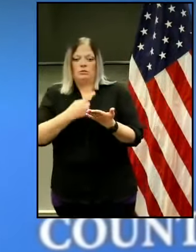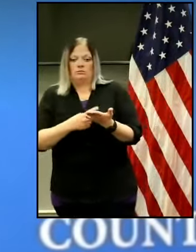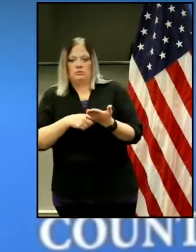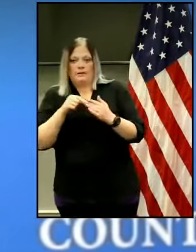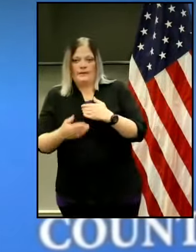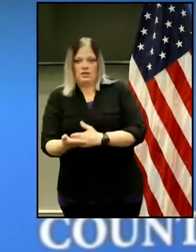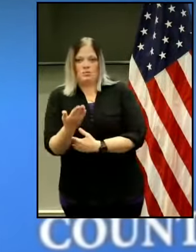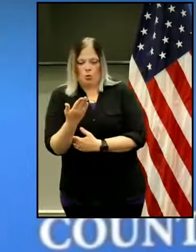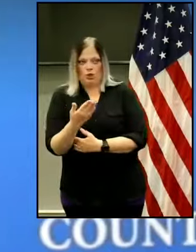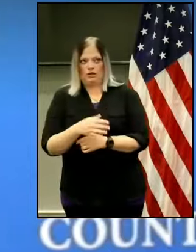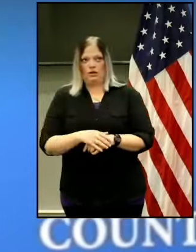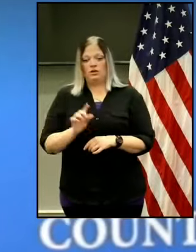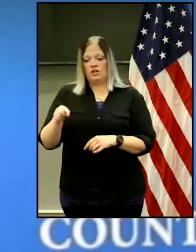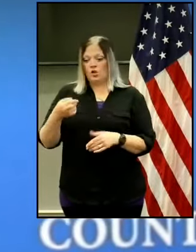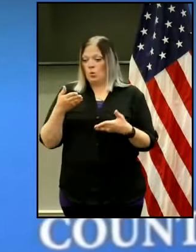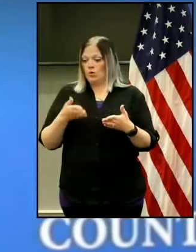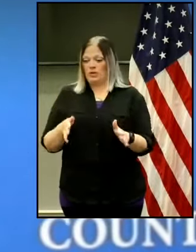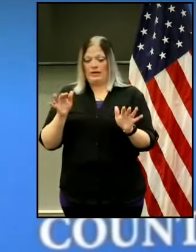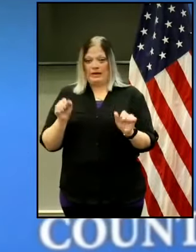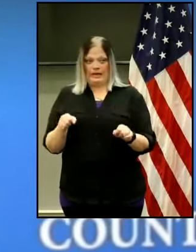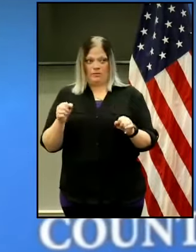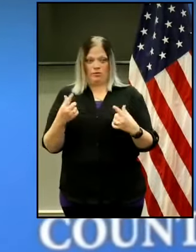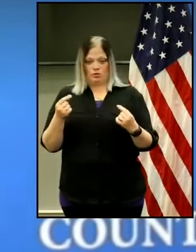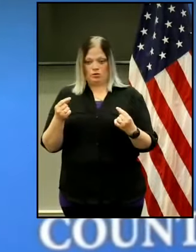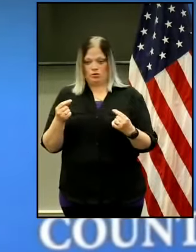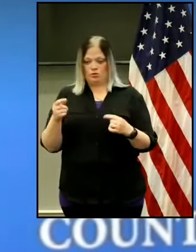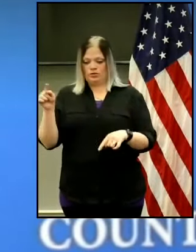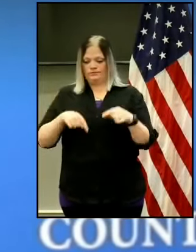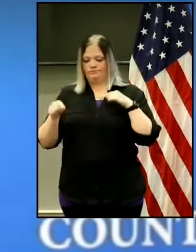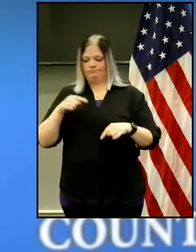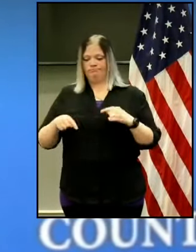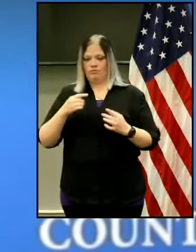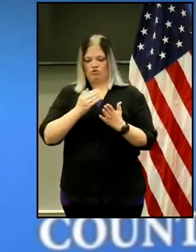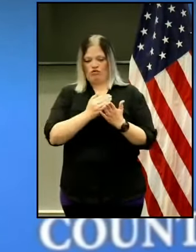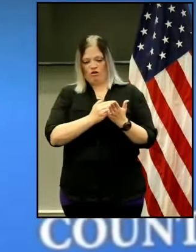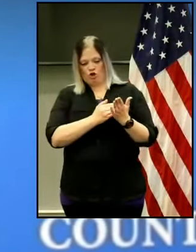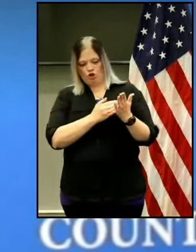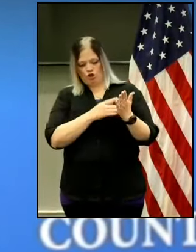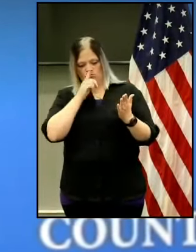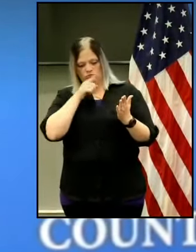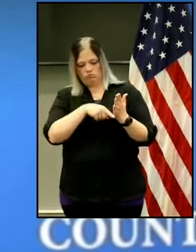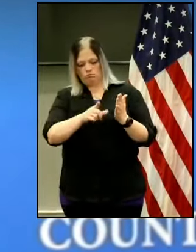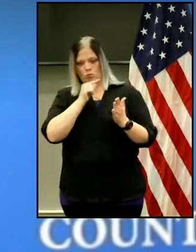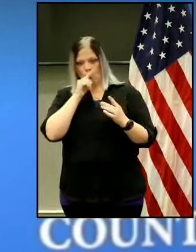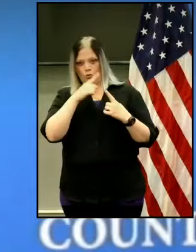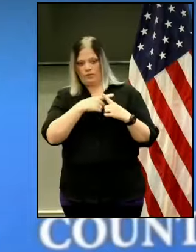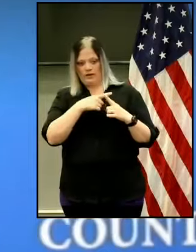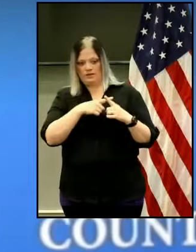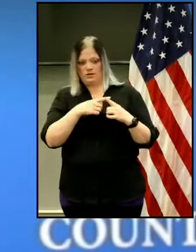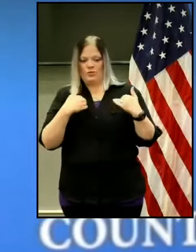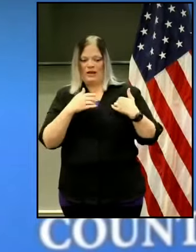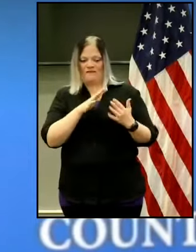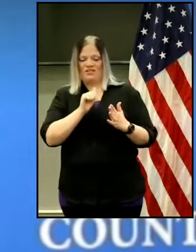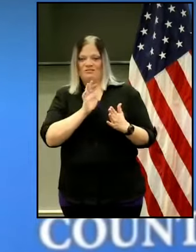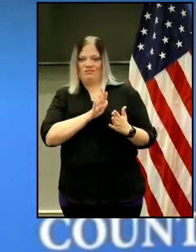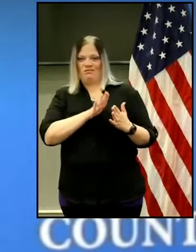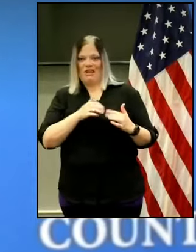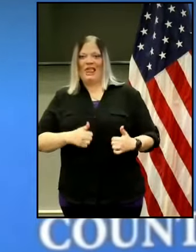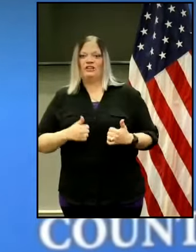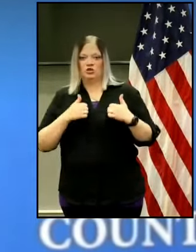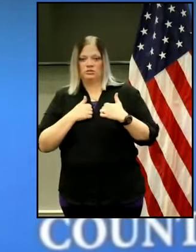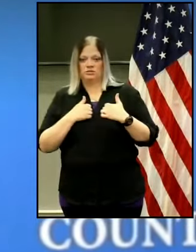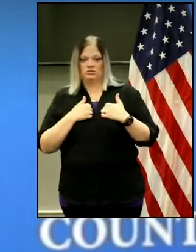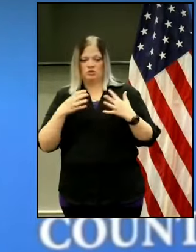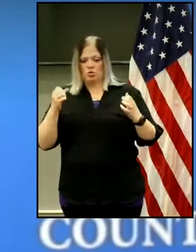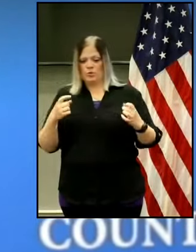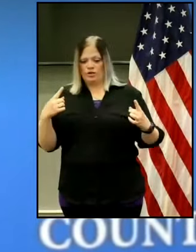morning. The only way we'd be able to do that is to go back through the records of who tested positive, because we have their addresses. So we can sort